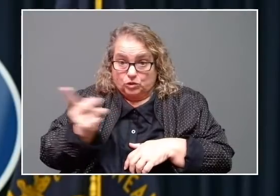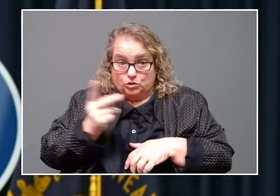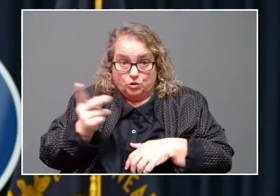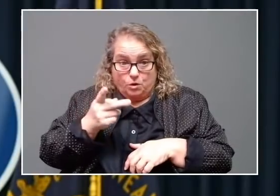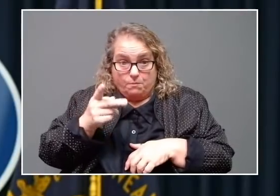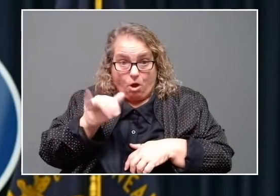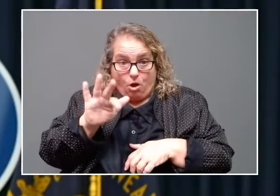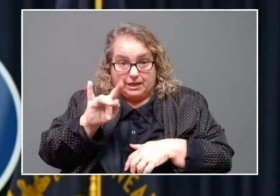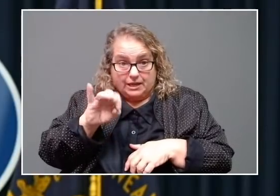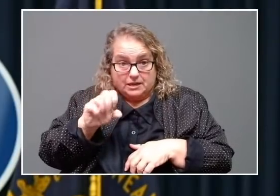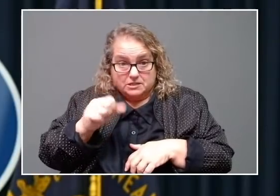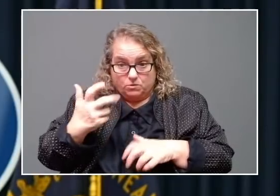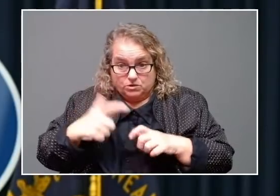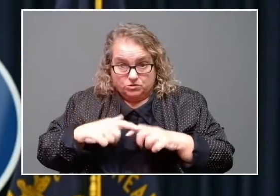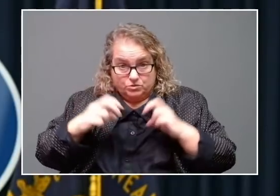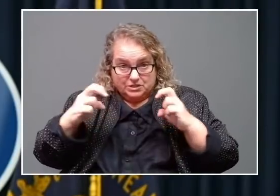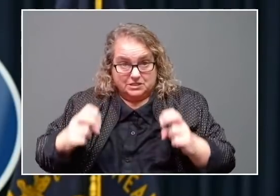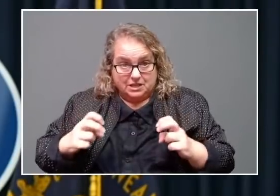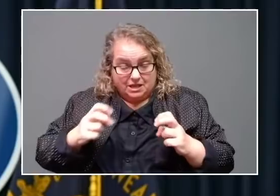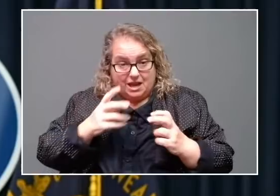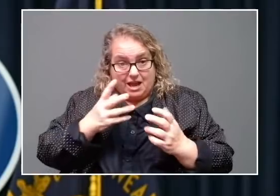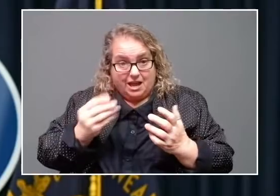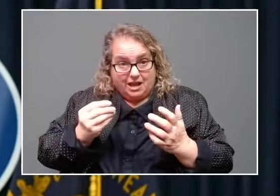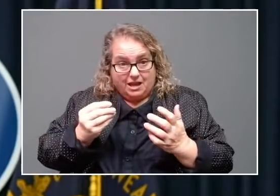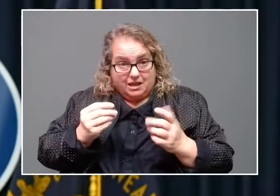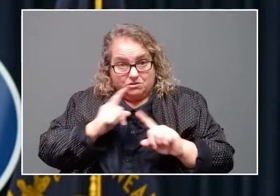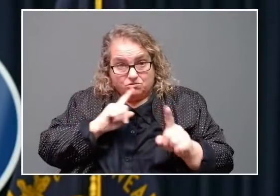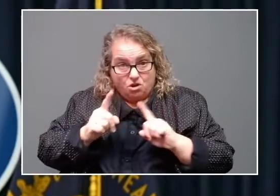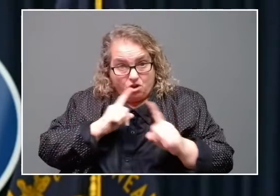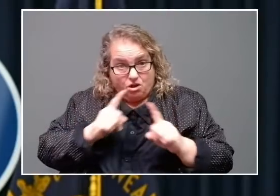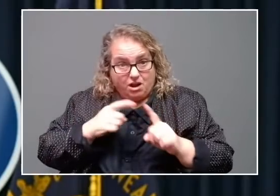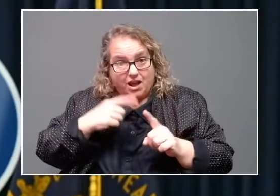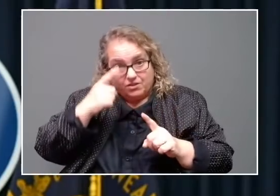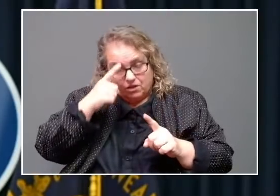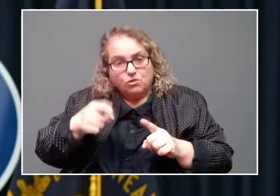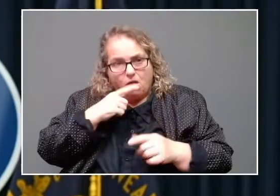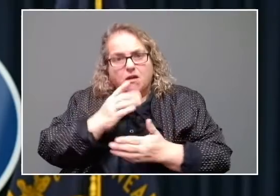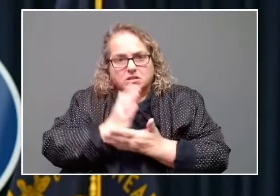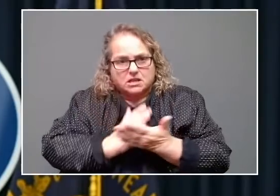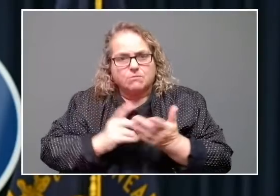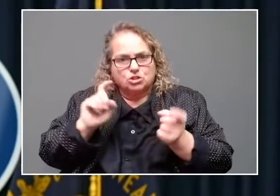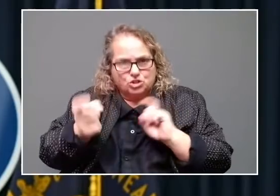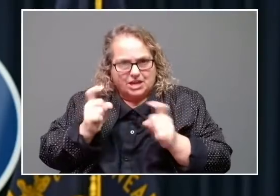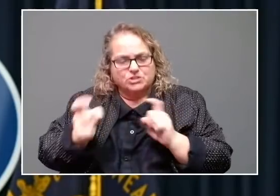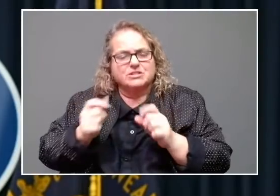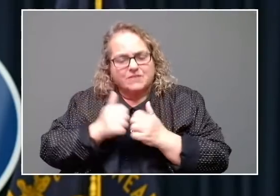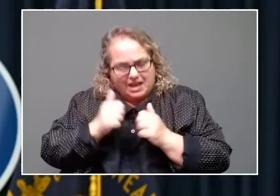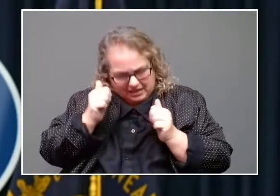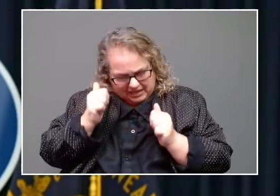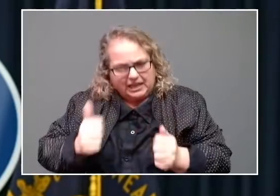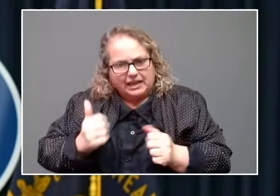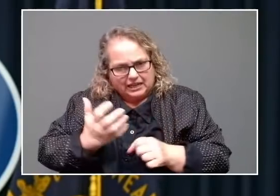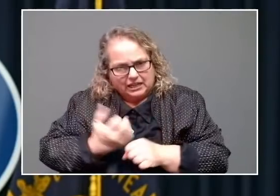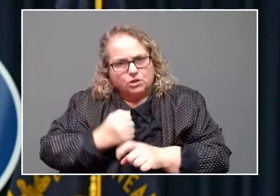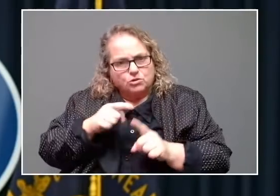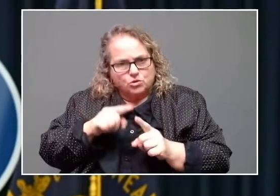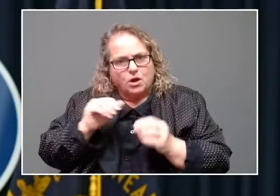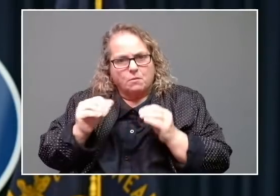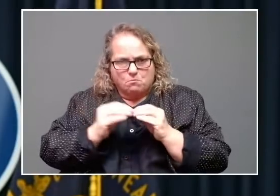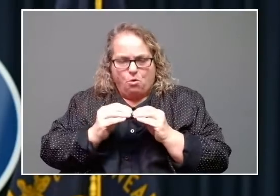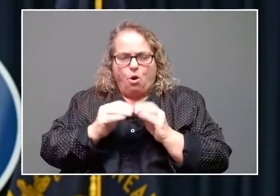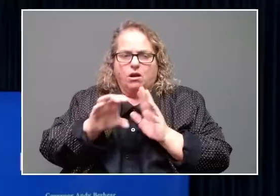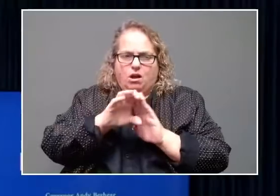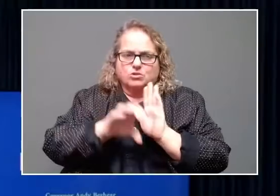and talk, I think I think there are changes that could ultimately get it to a more constitutional